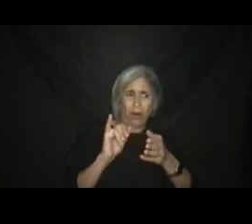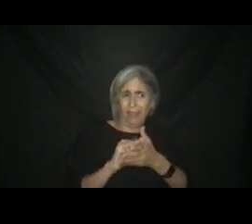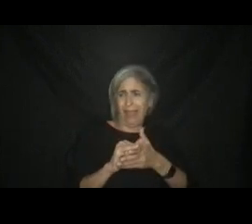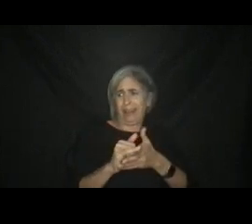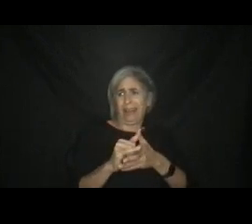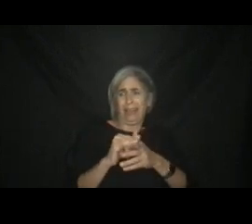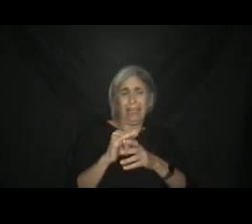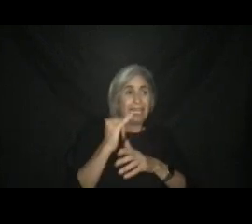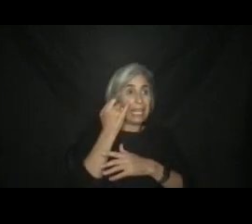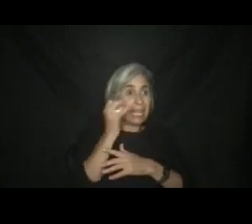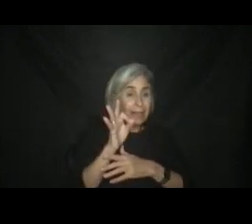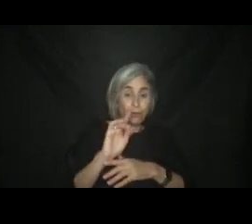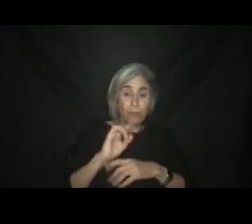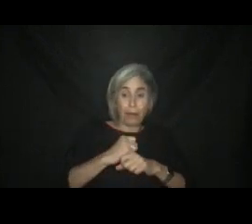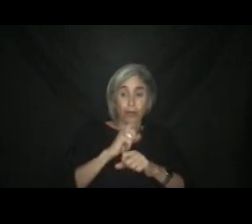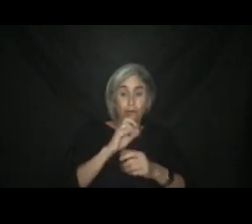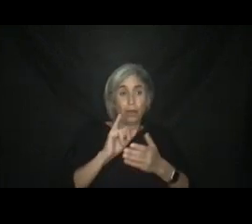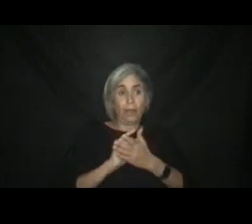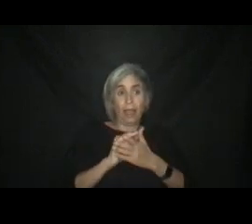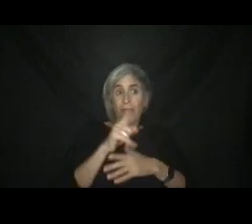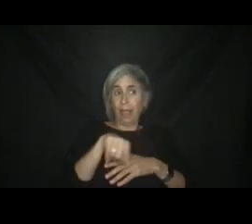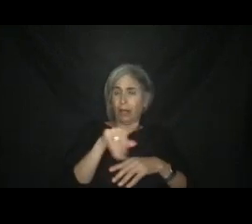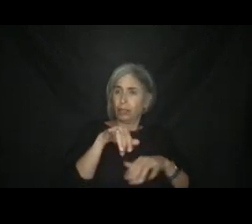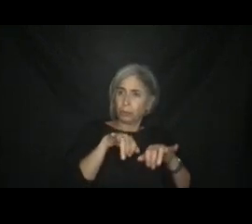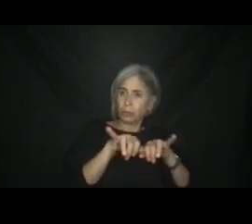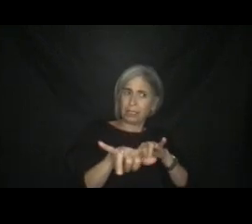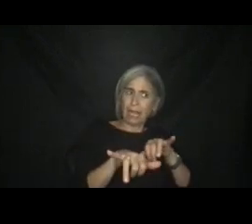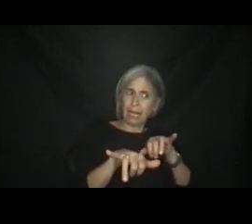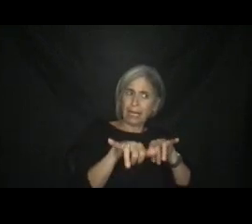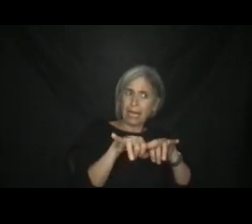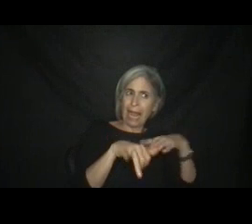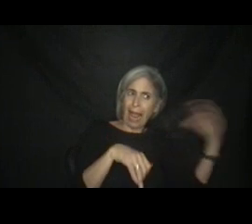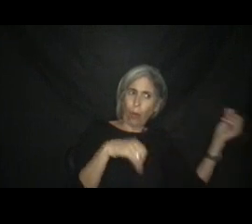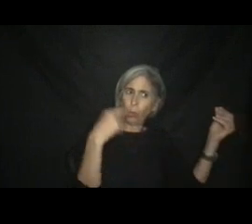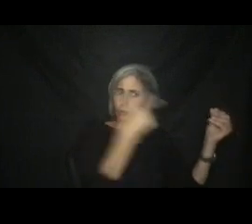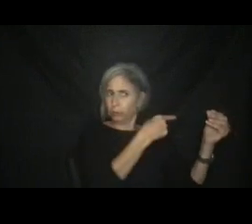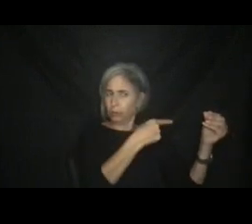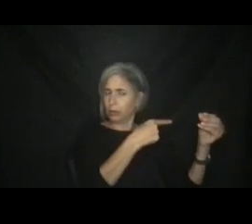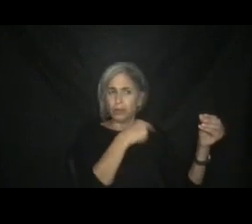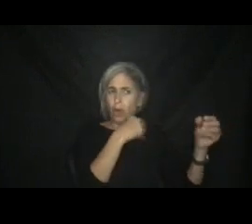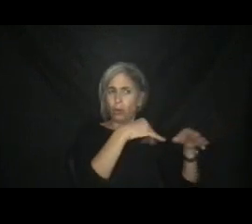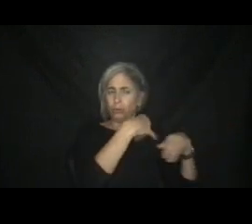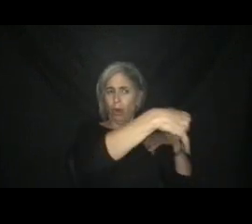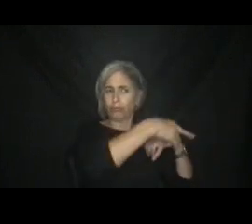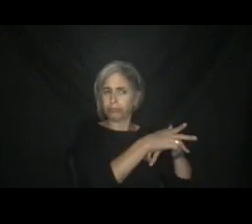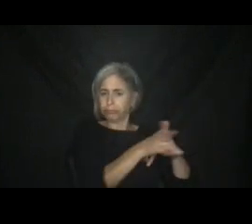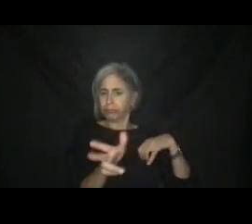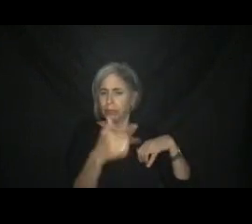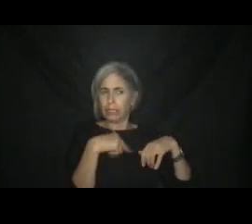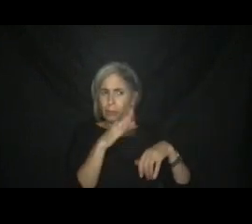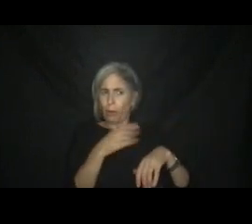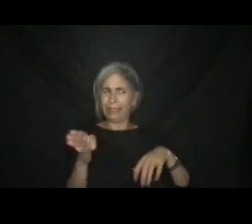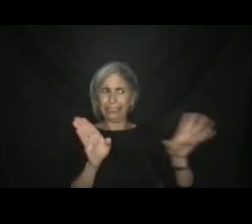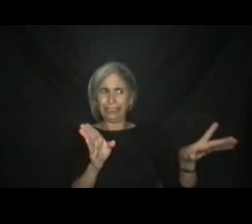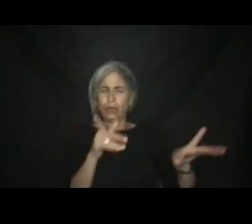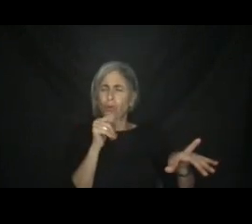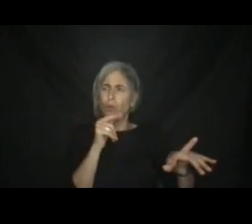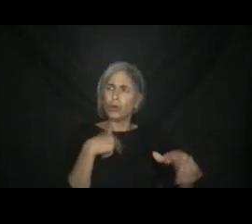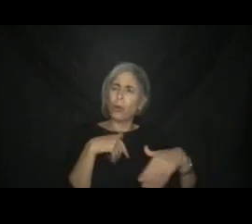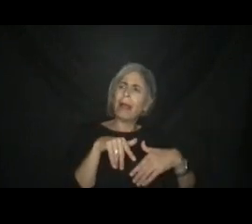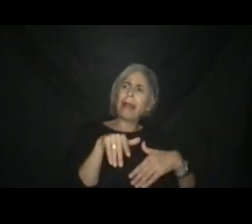case, to make sure that jurisdictions or whatever isn't being overstepped? Who would we? That's one question. I got some others,